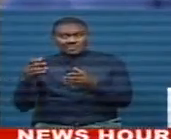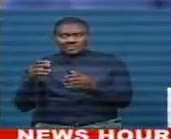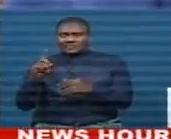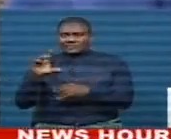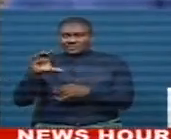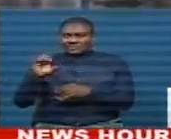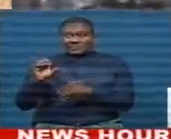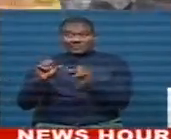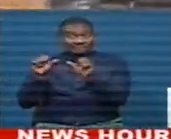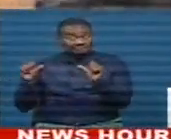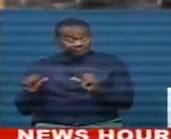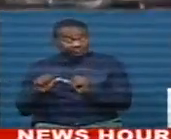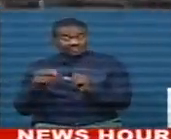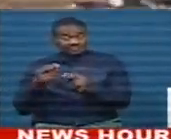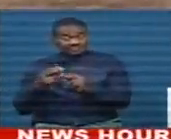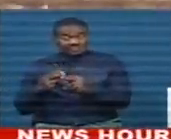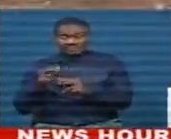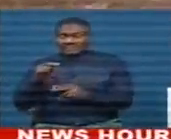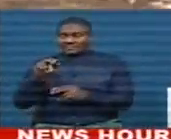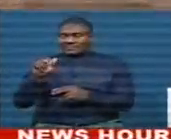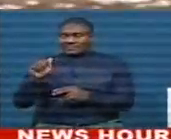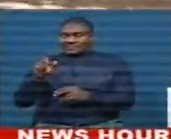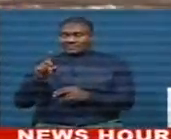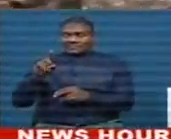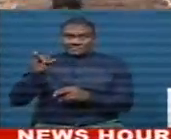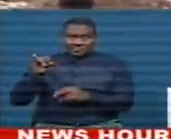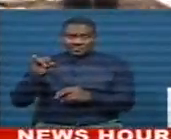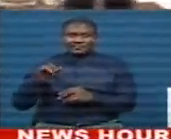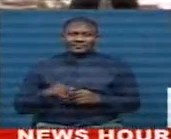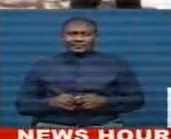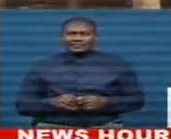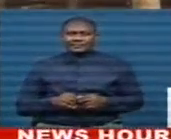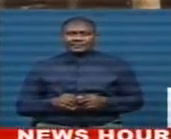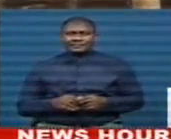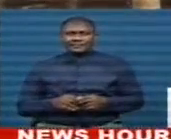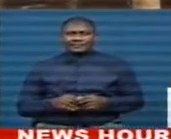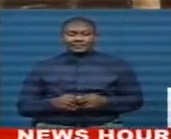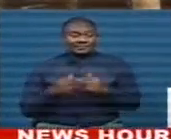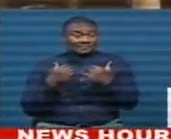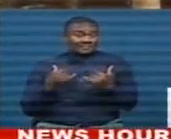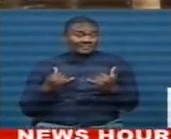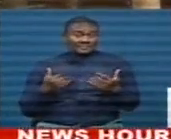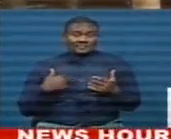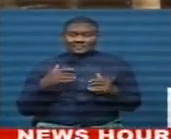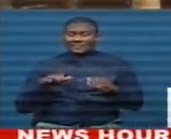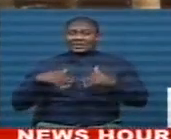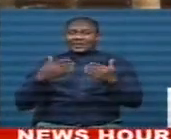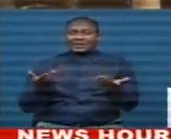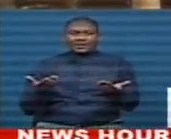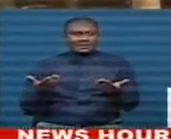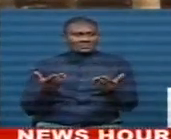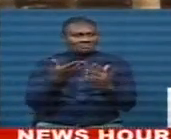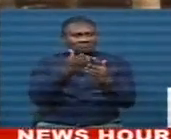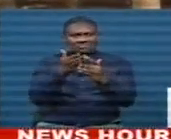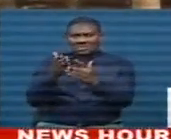the area is Mr. Nadi Moro Sanda. For now, this seedling, what we intend doing is we're going to give it to farmers free